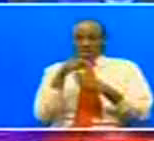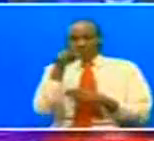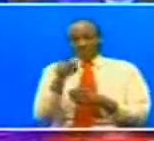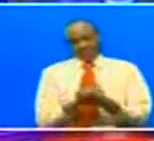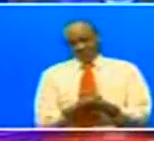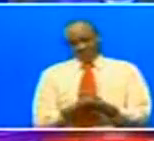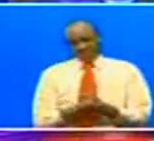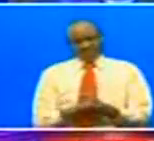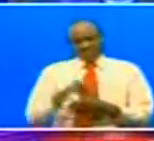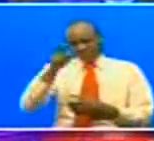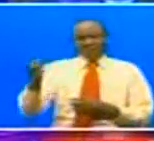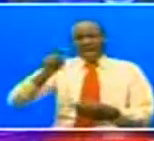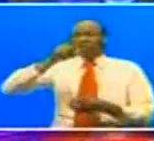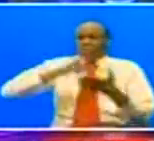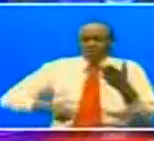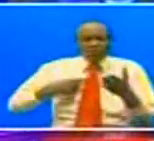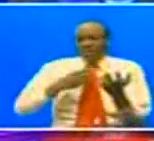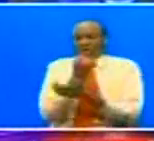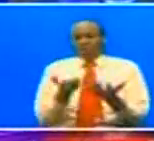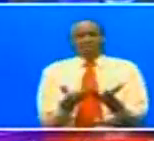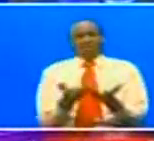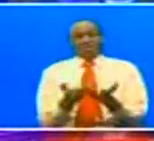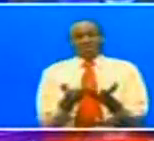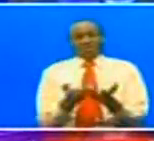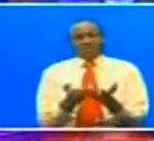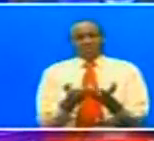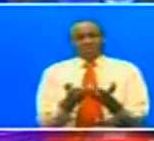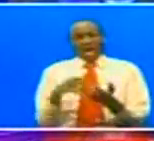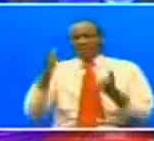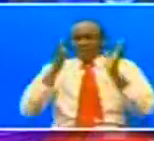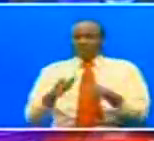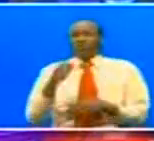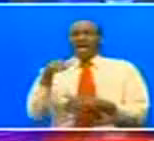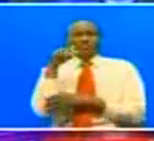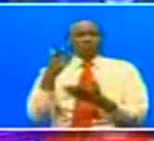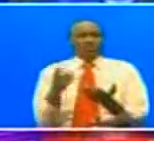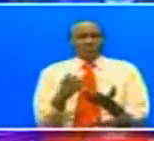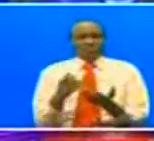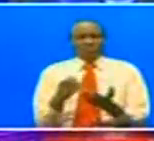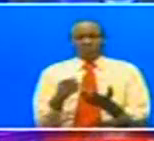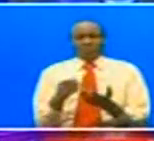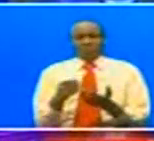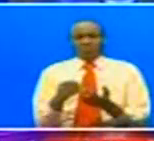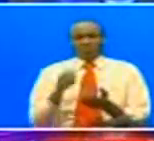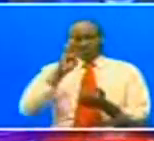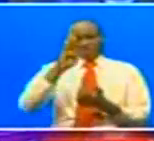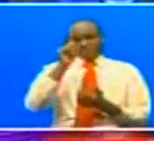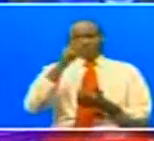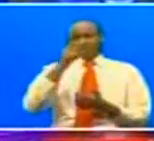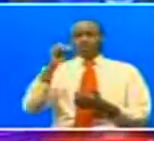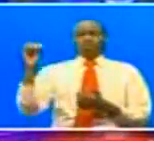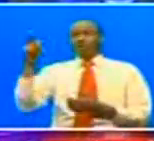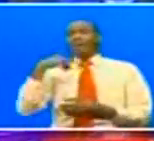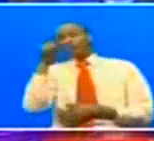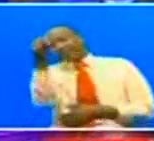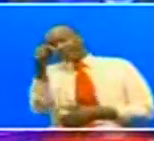and what they add to the economy. And also, what someone on Twitter was asking, why not move Batuk to the Kenya-Somalia